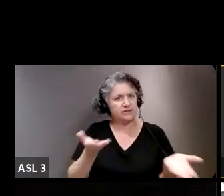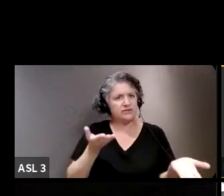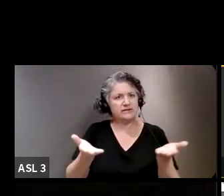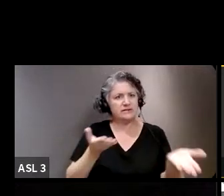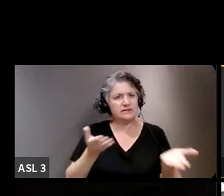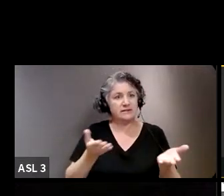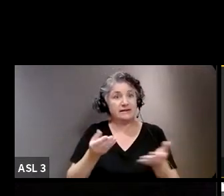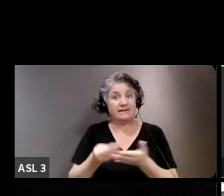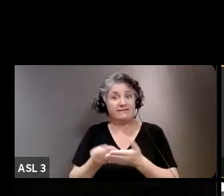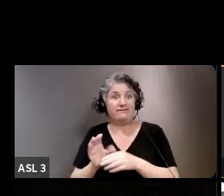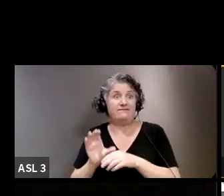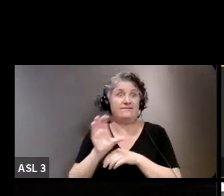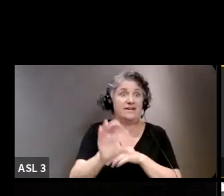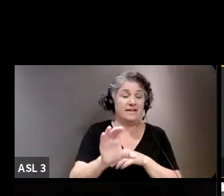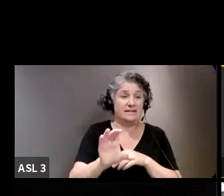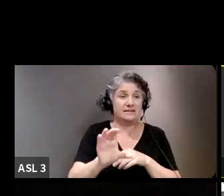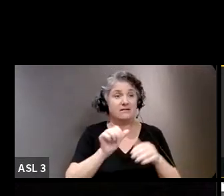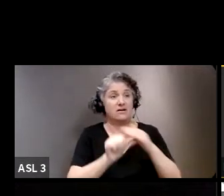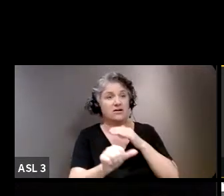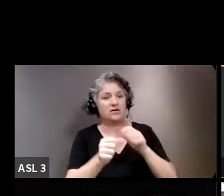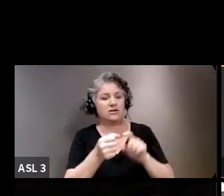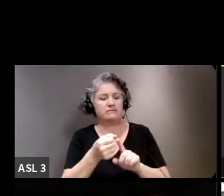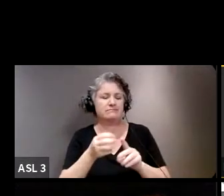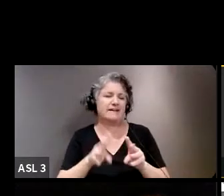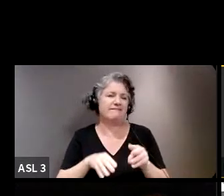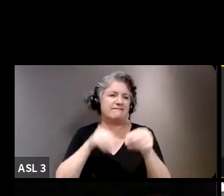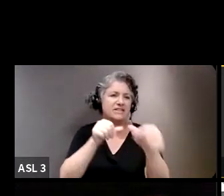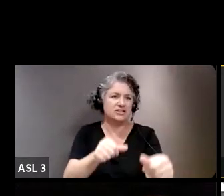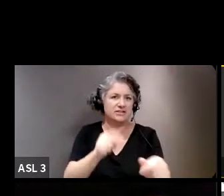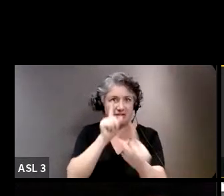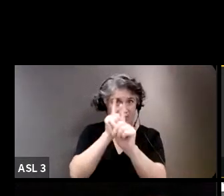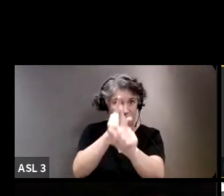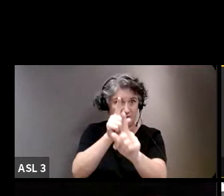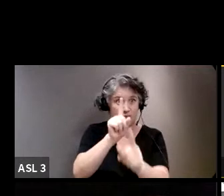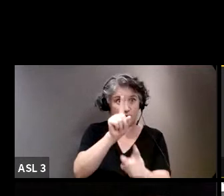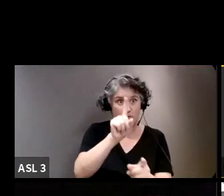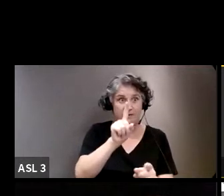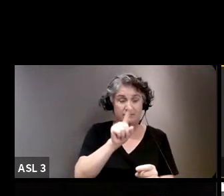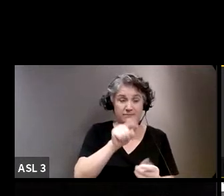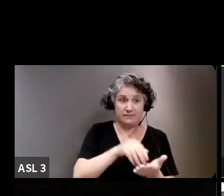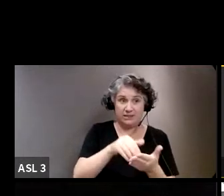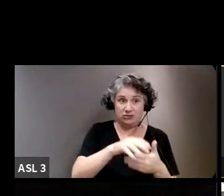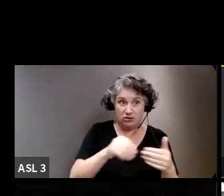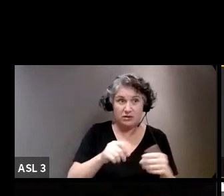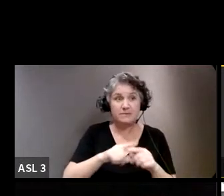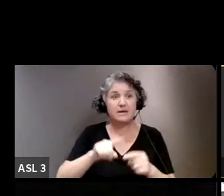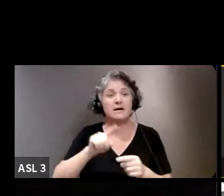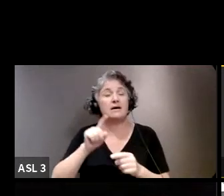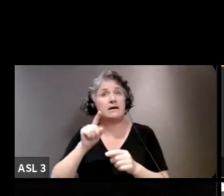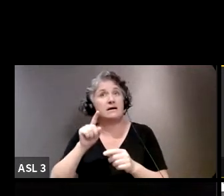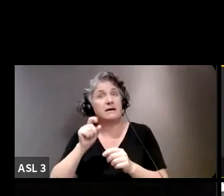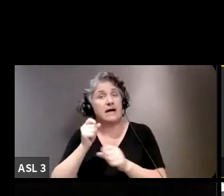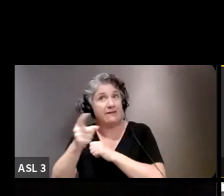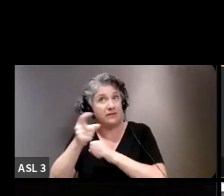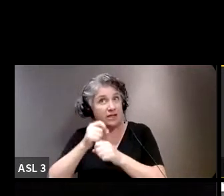efficiency targets as well as contribute to the decrease in our overall budget year over year so i hope that answers your question